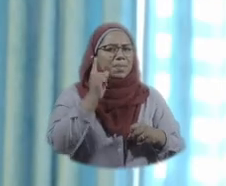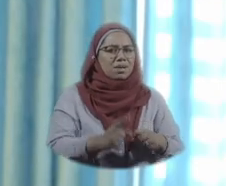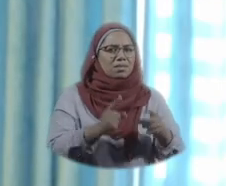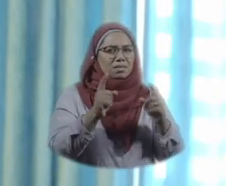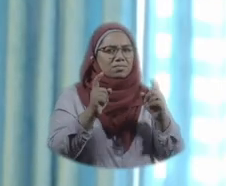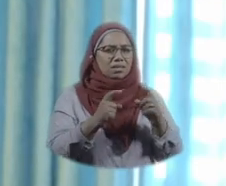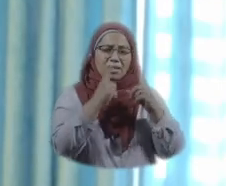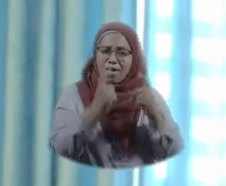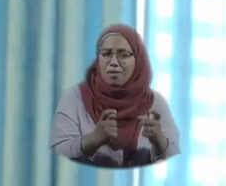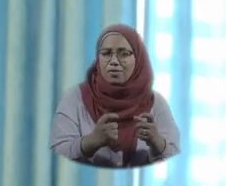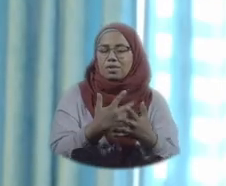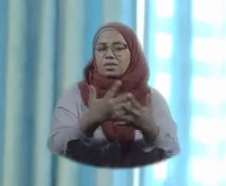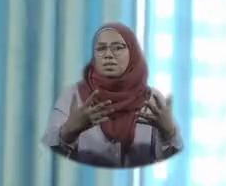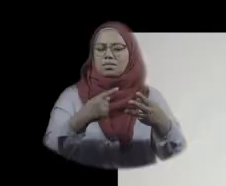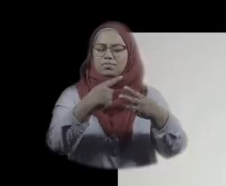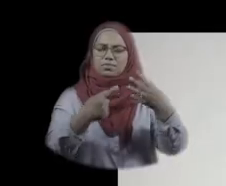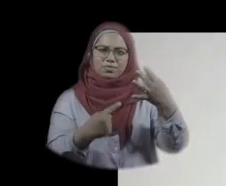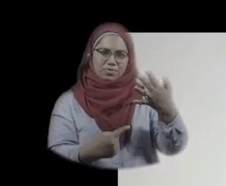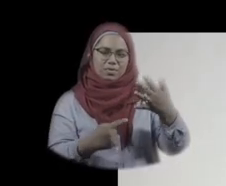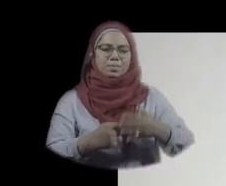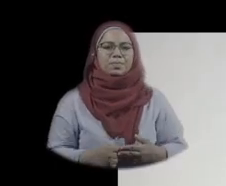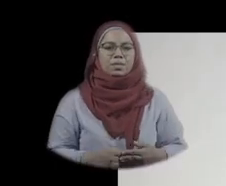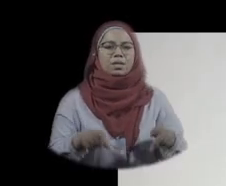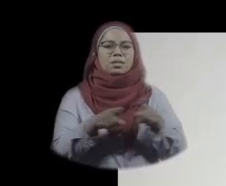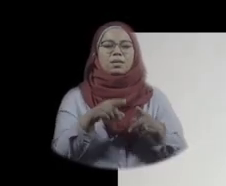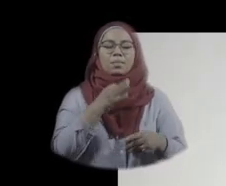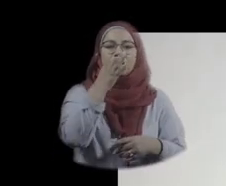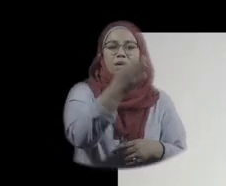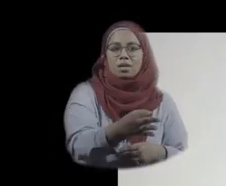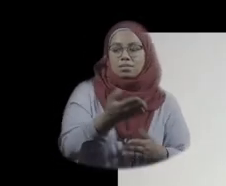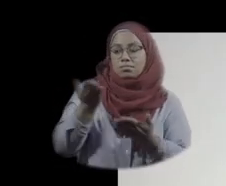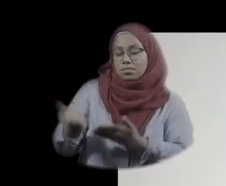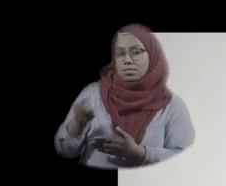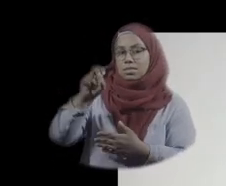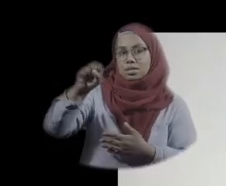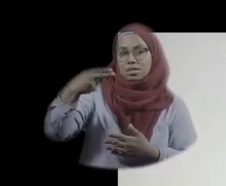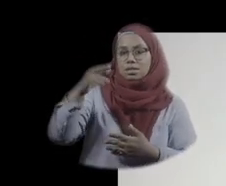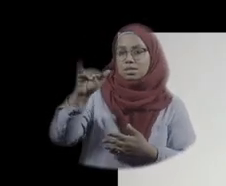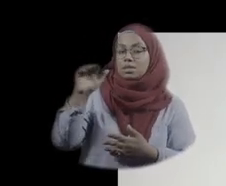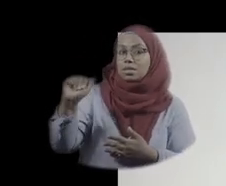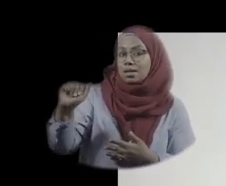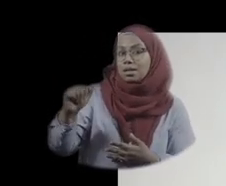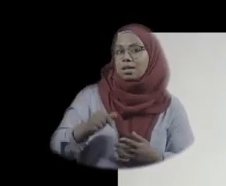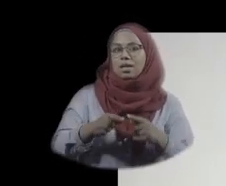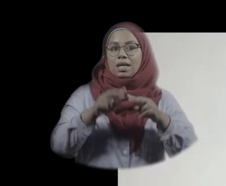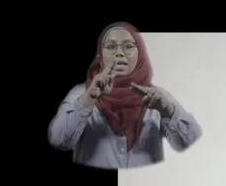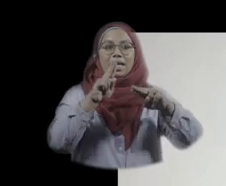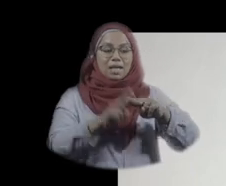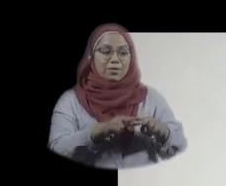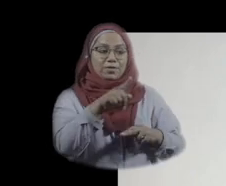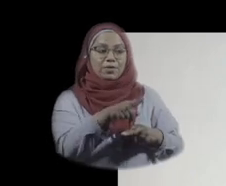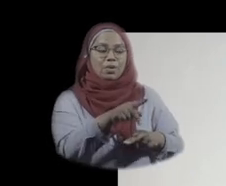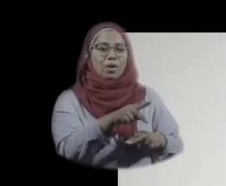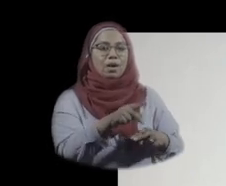kama decision ne make pura visna me kanka. And I'm gonna be asking you the same question I asked Shia. If you